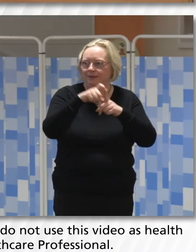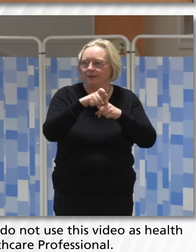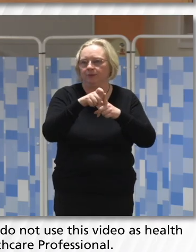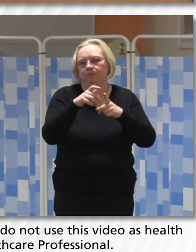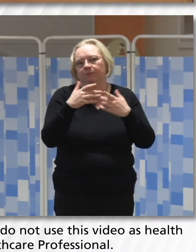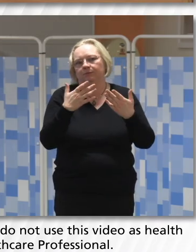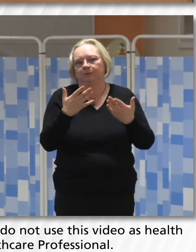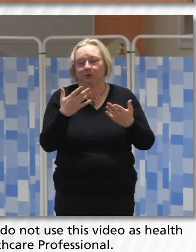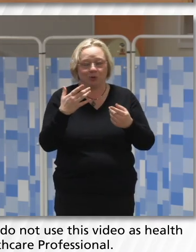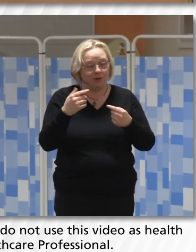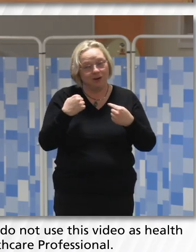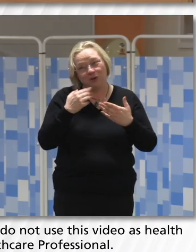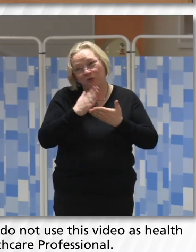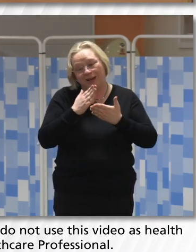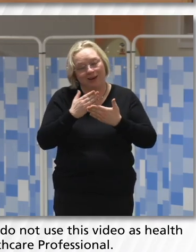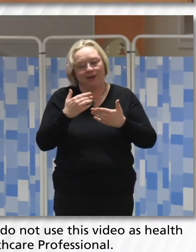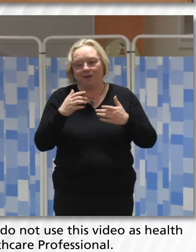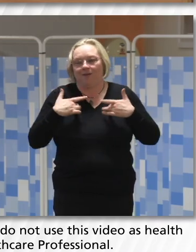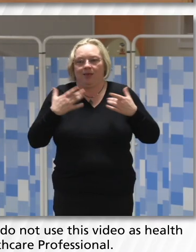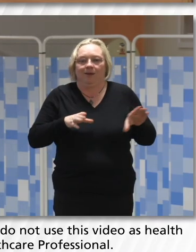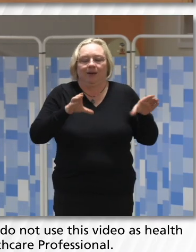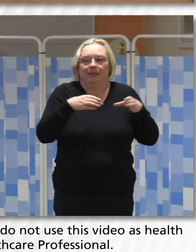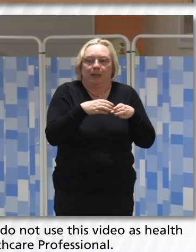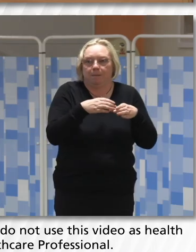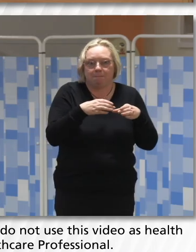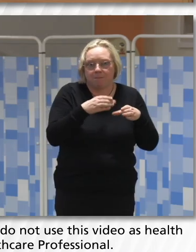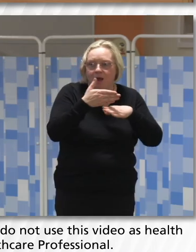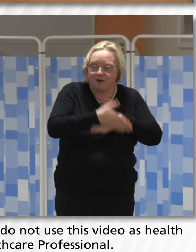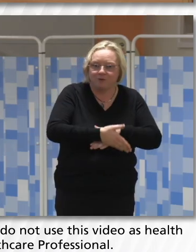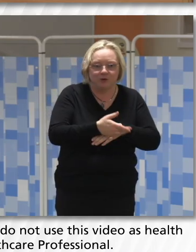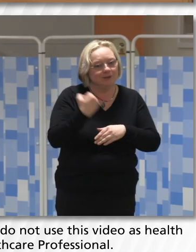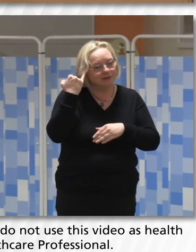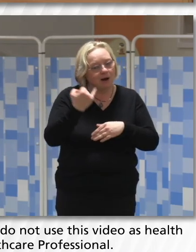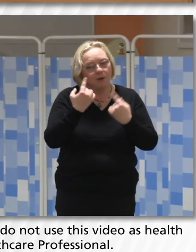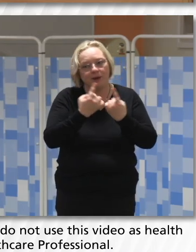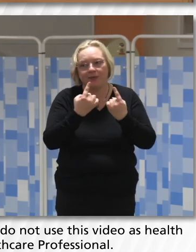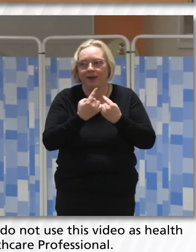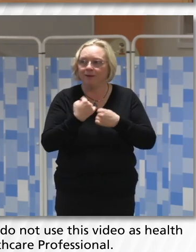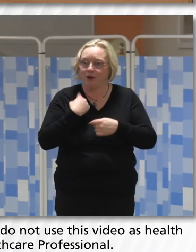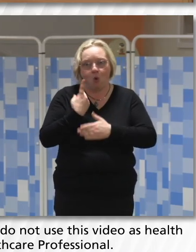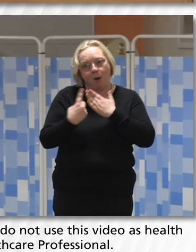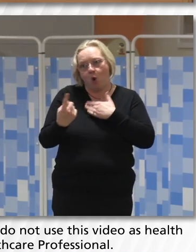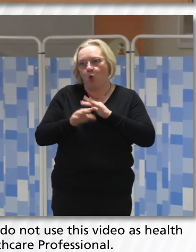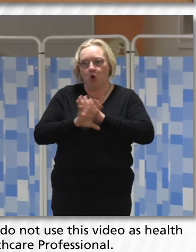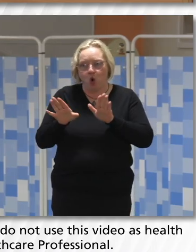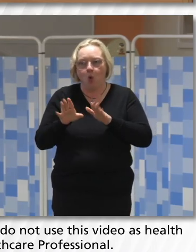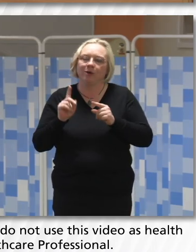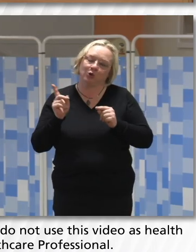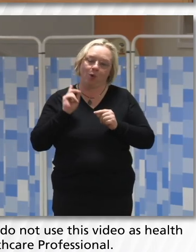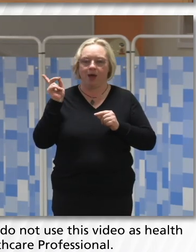the decades without the team. And it's really a Derby thing. So that's for the